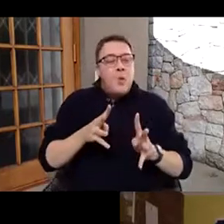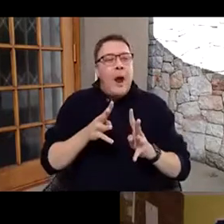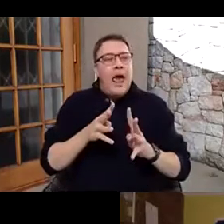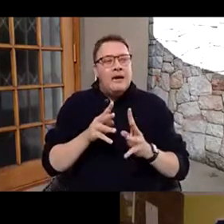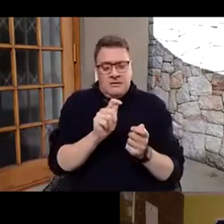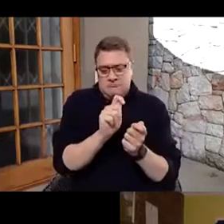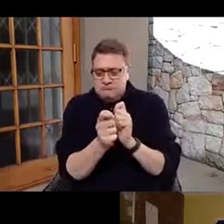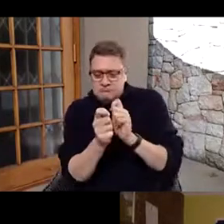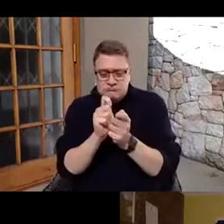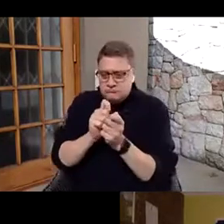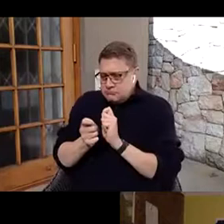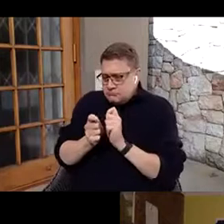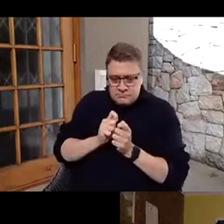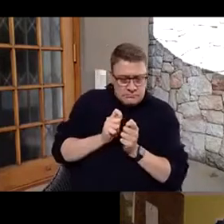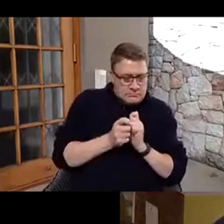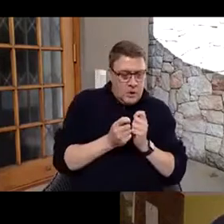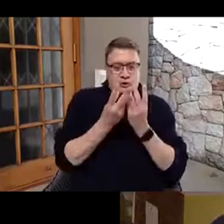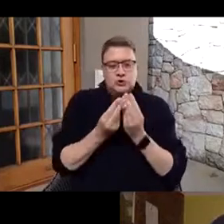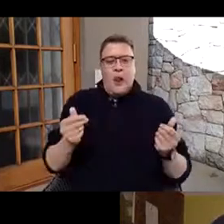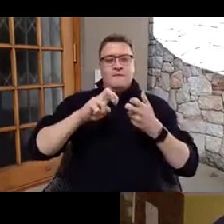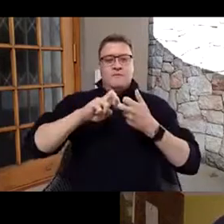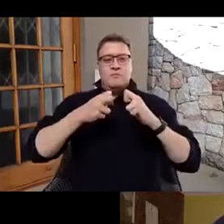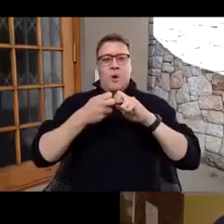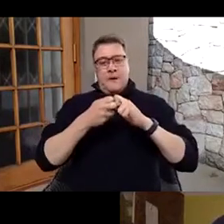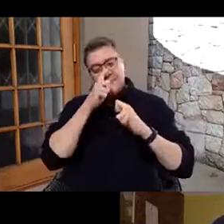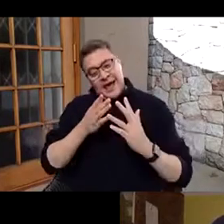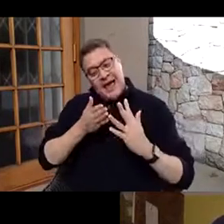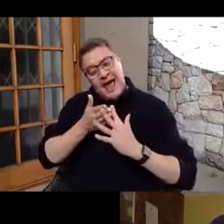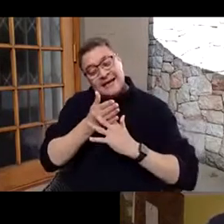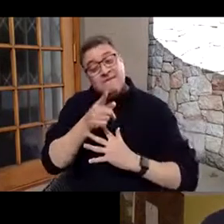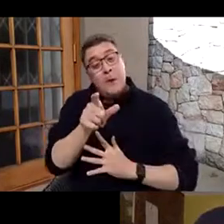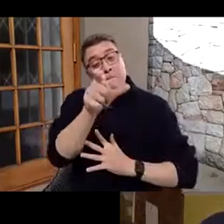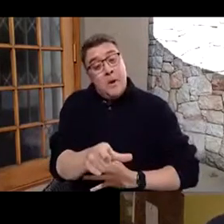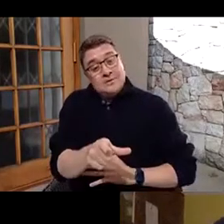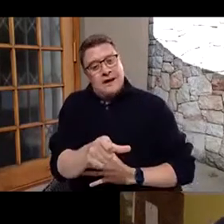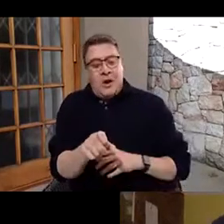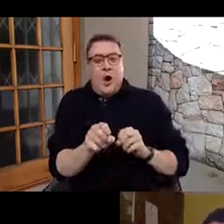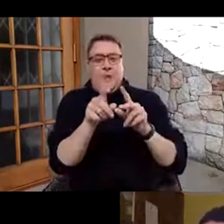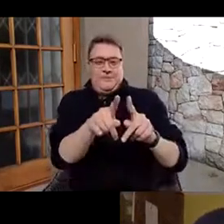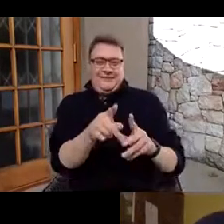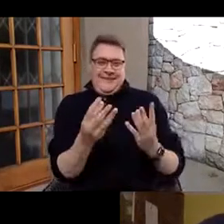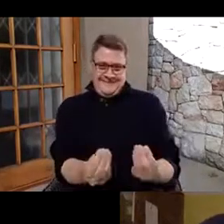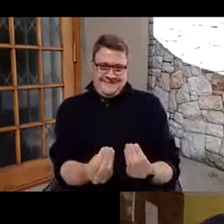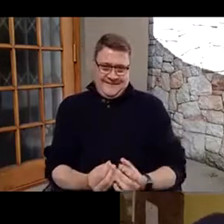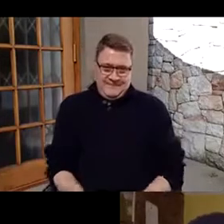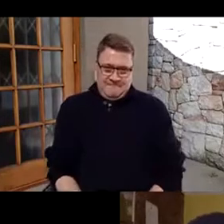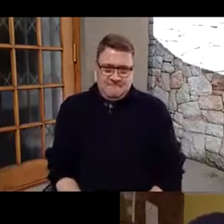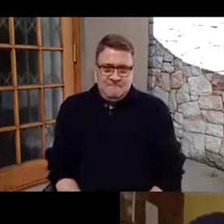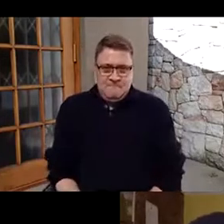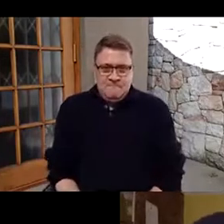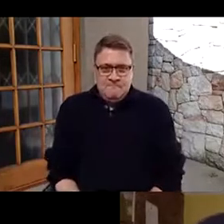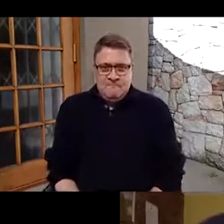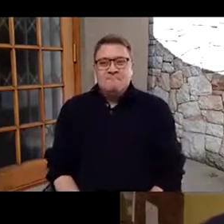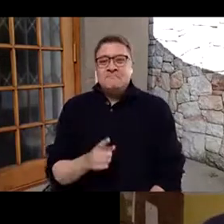adapting to solve the problem or to give that child or person opportunity to do something. I love